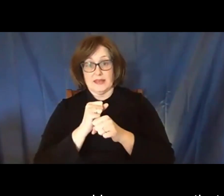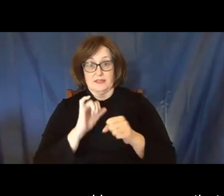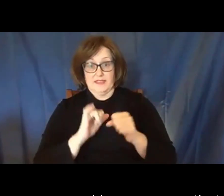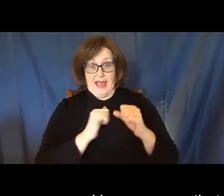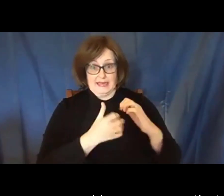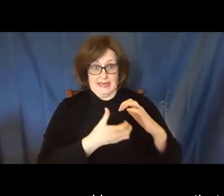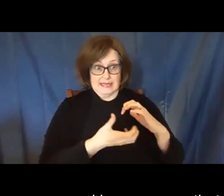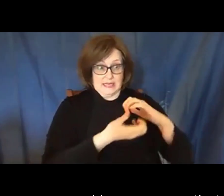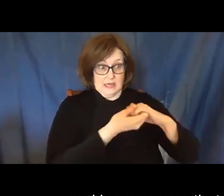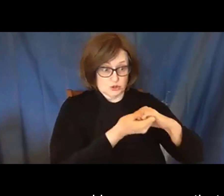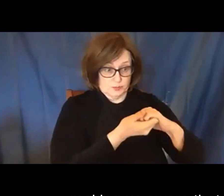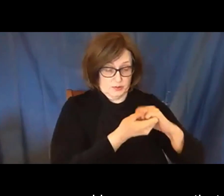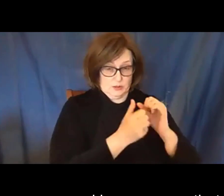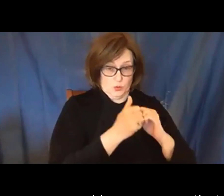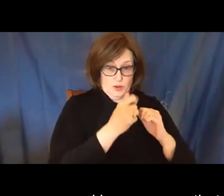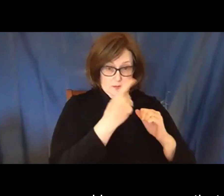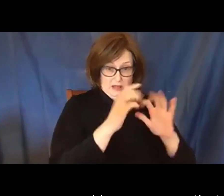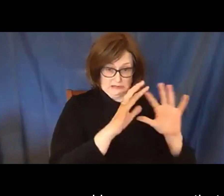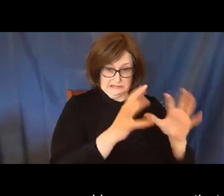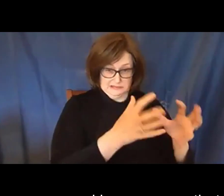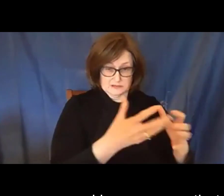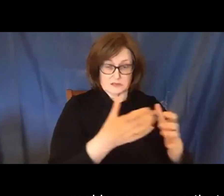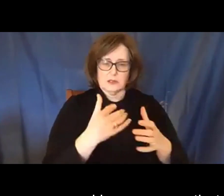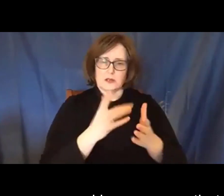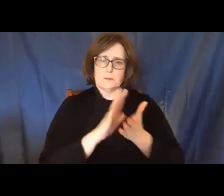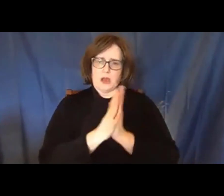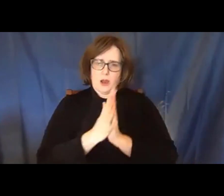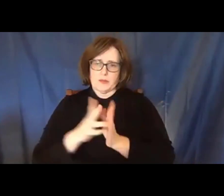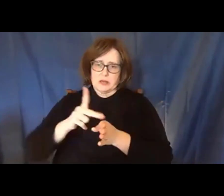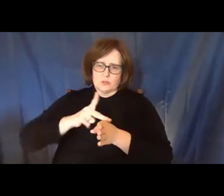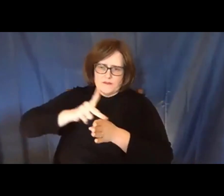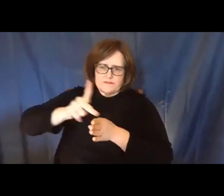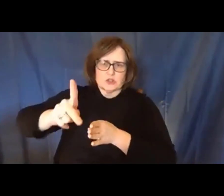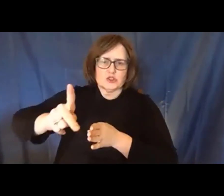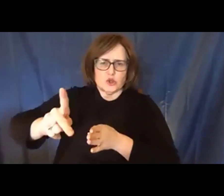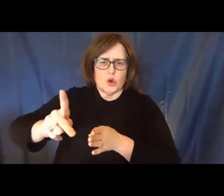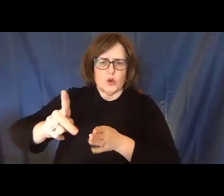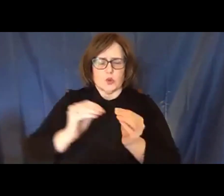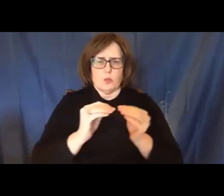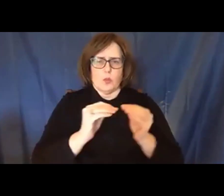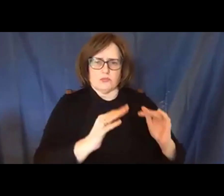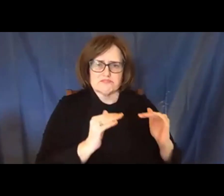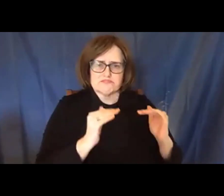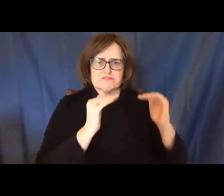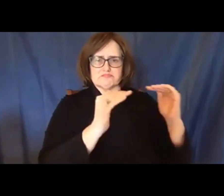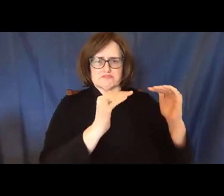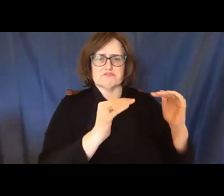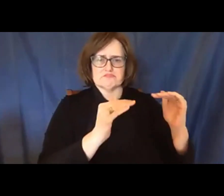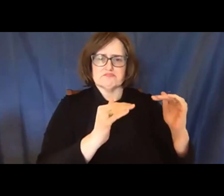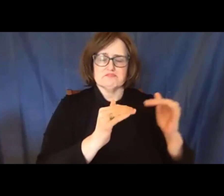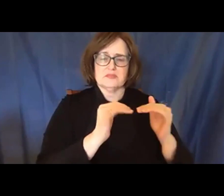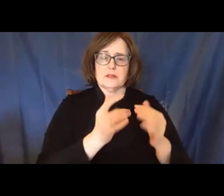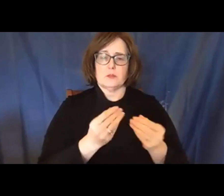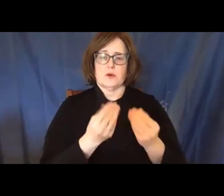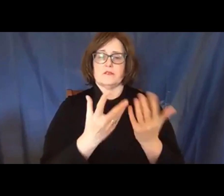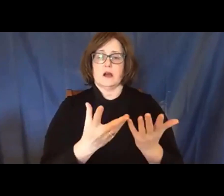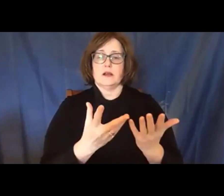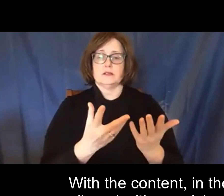us aware that Afrofuturism offers all of us an alternative model of knowledge